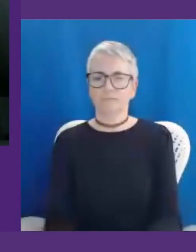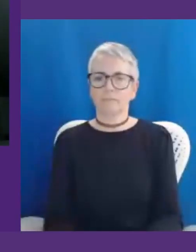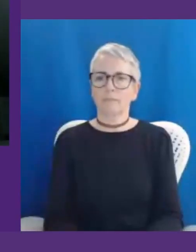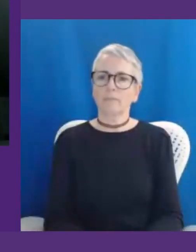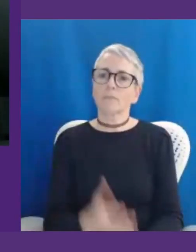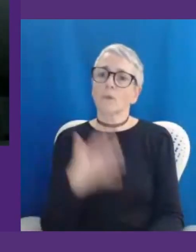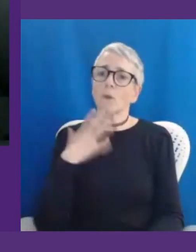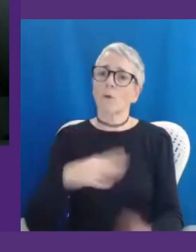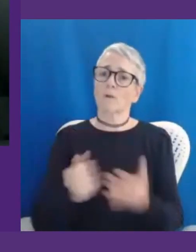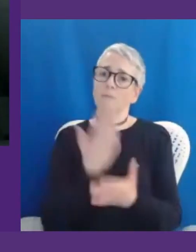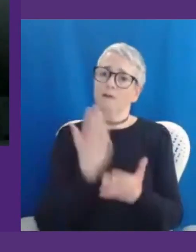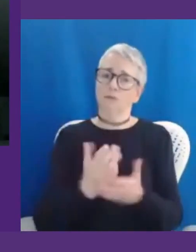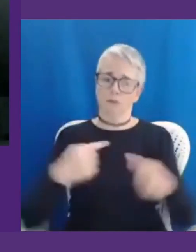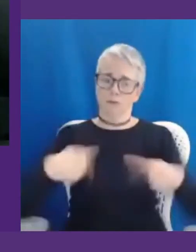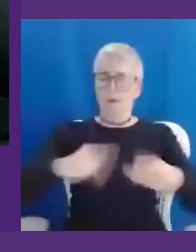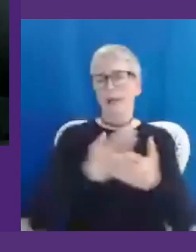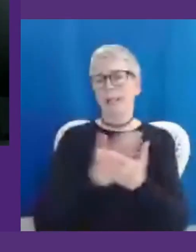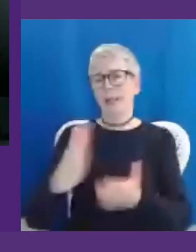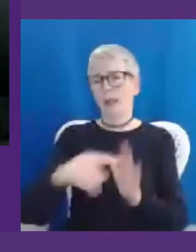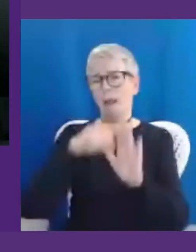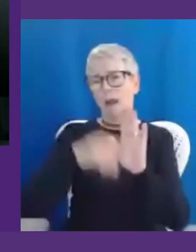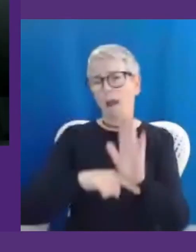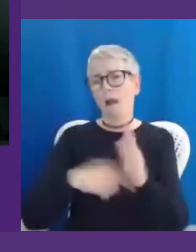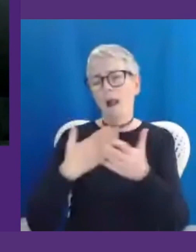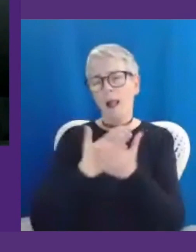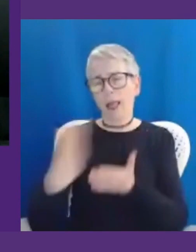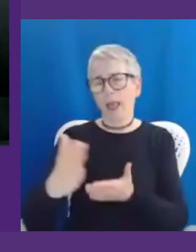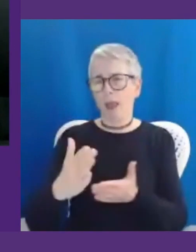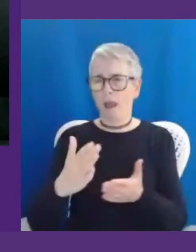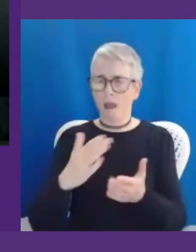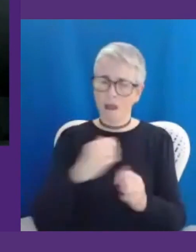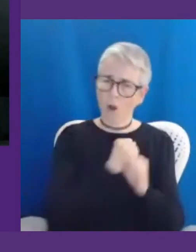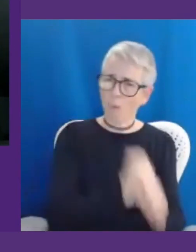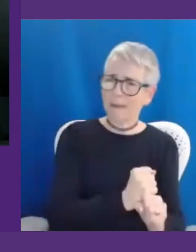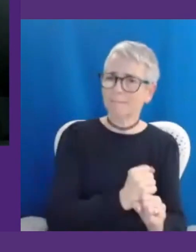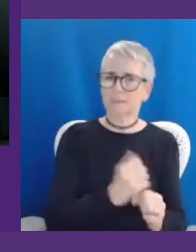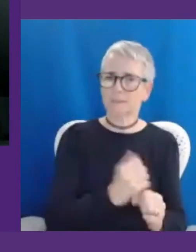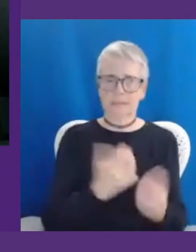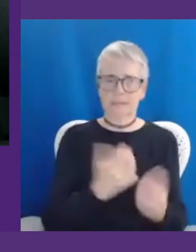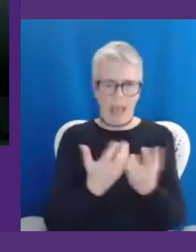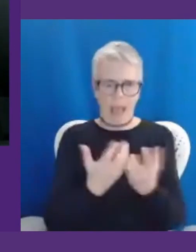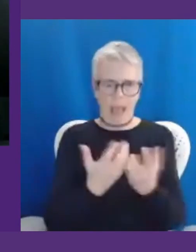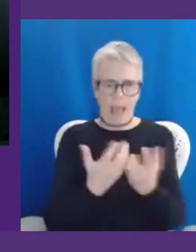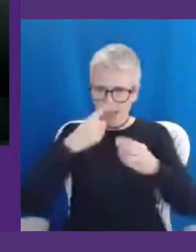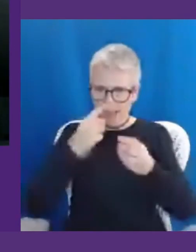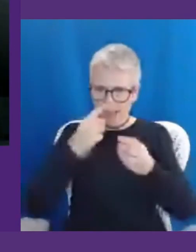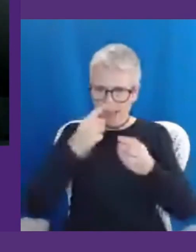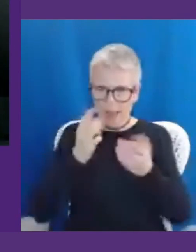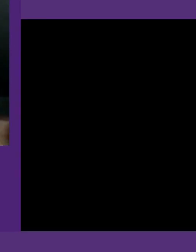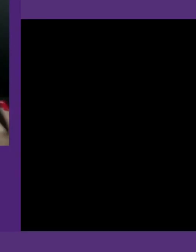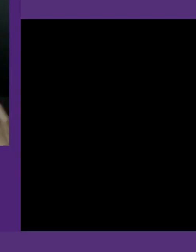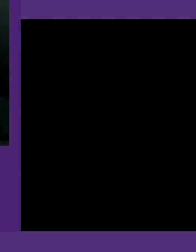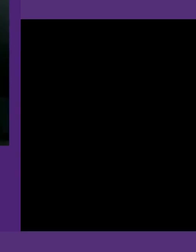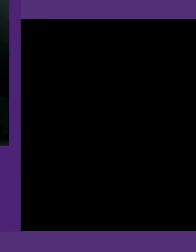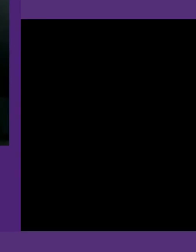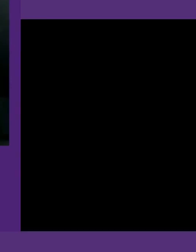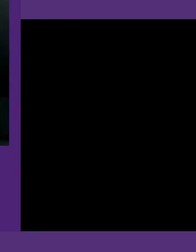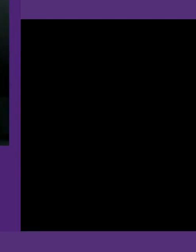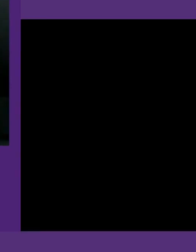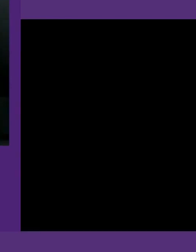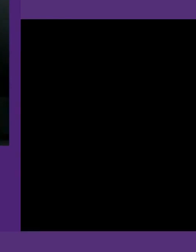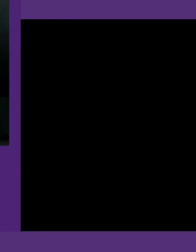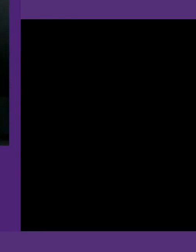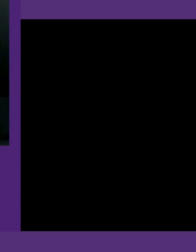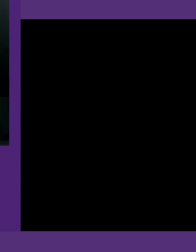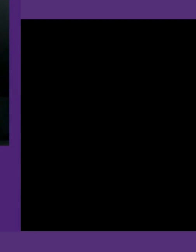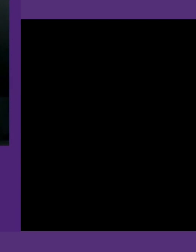detailed steers as to how we go about delivering the original nuance and authentic portrayal of disabled people, which our viewers, disabled and